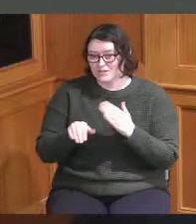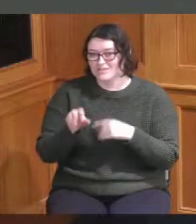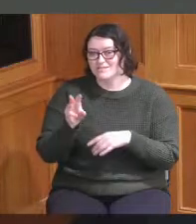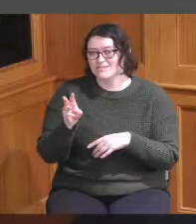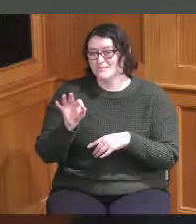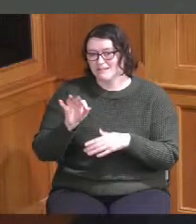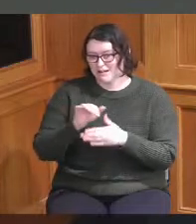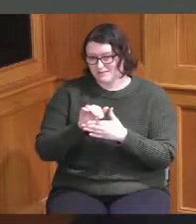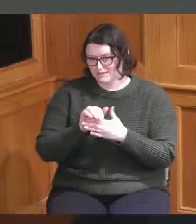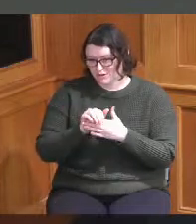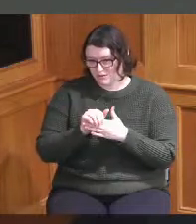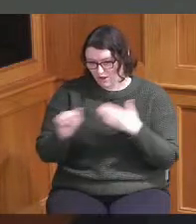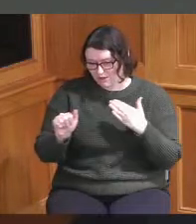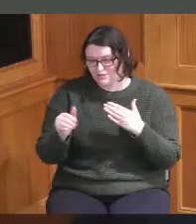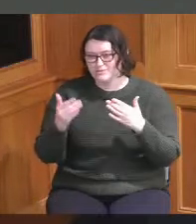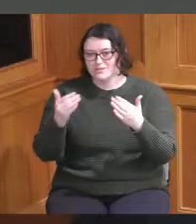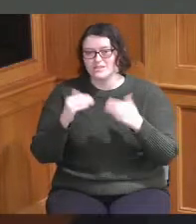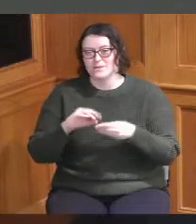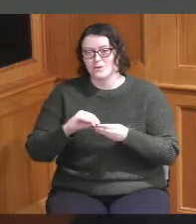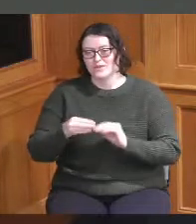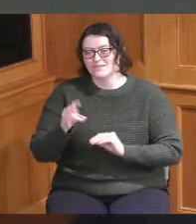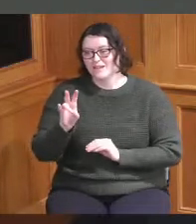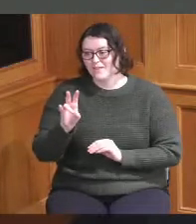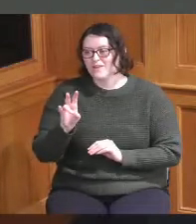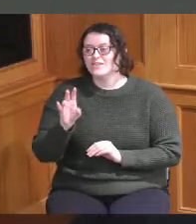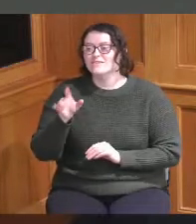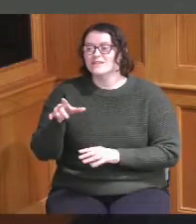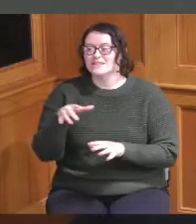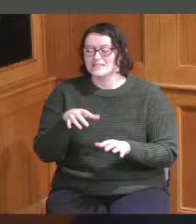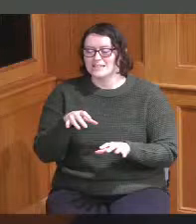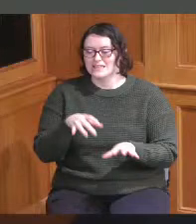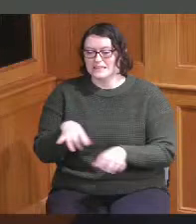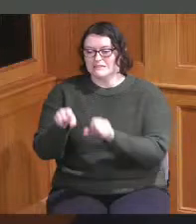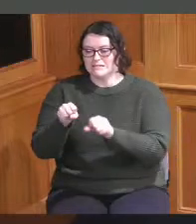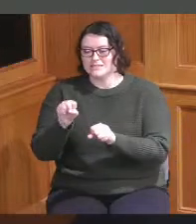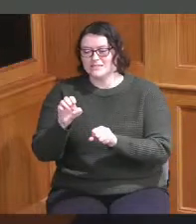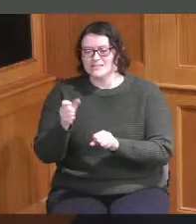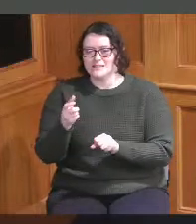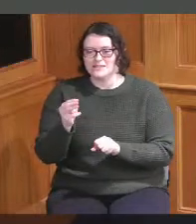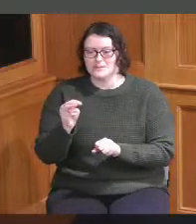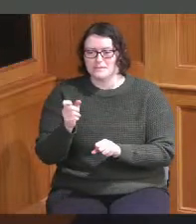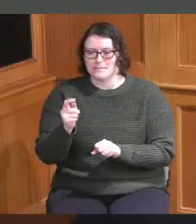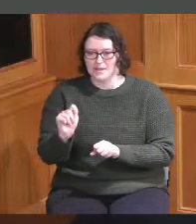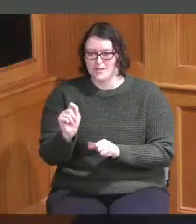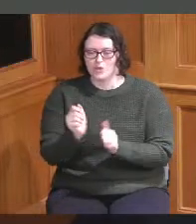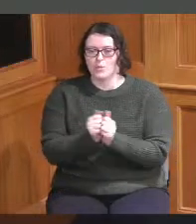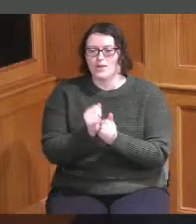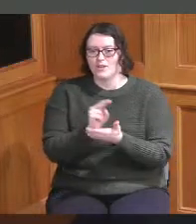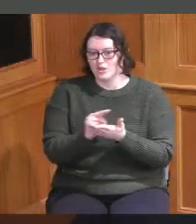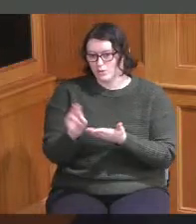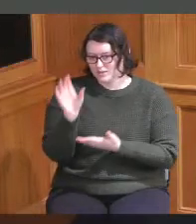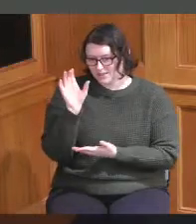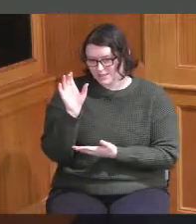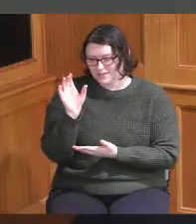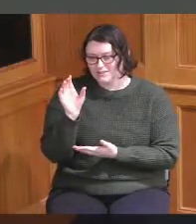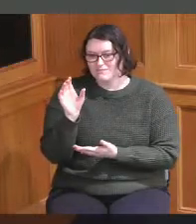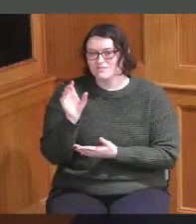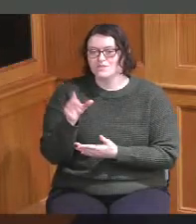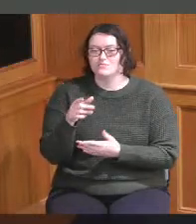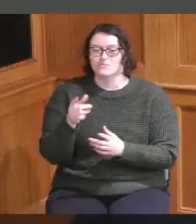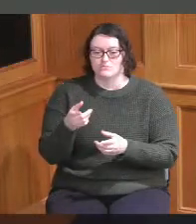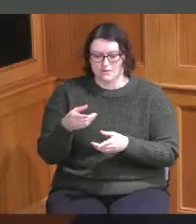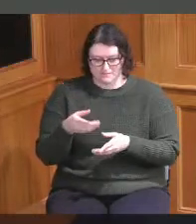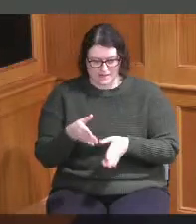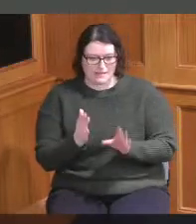$159,969. Item number 7 is an easement with University of Cincinnati granting